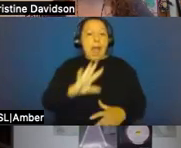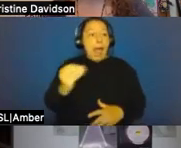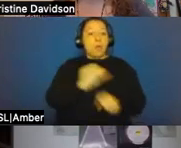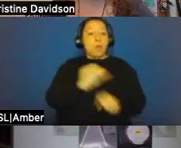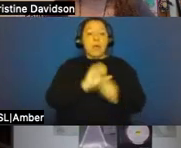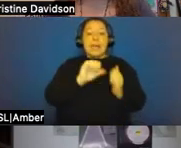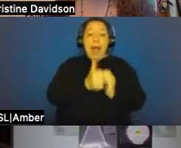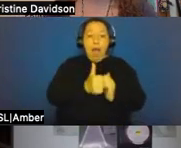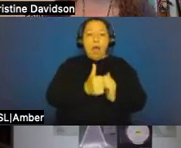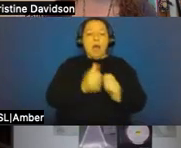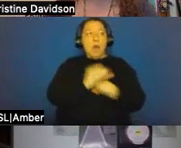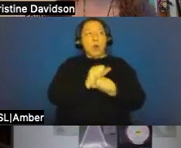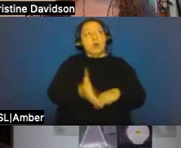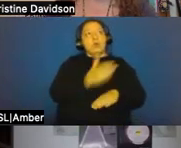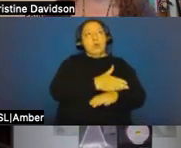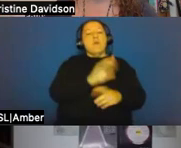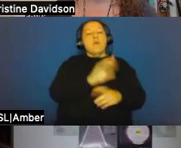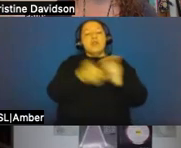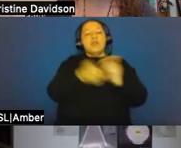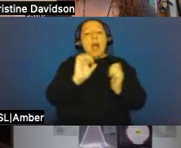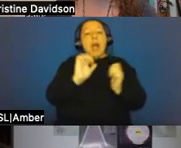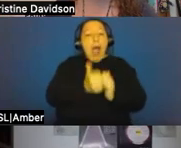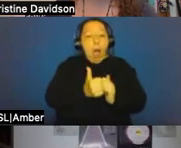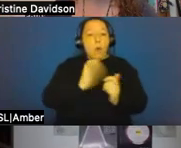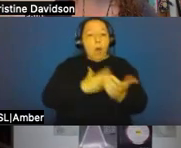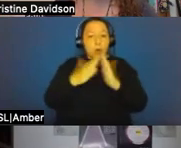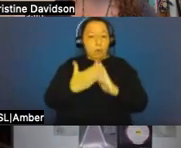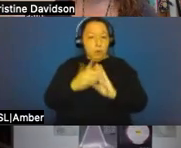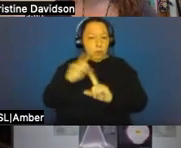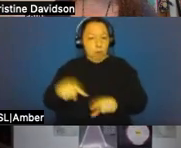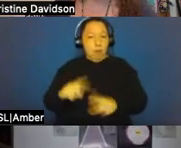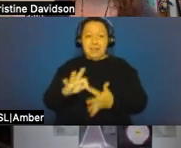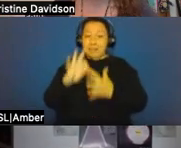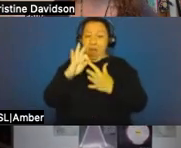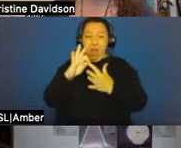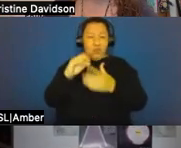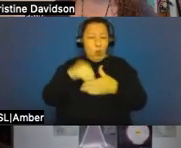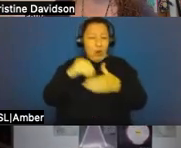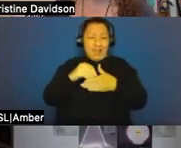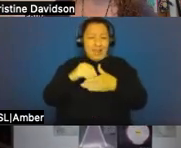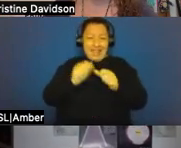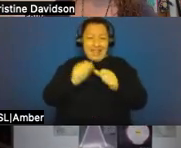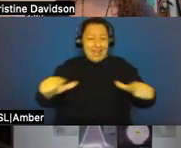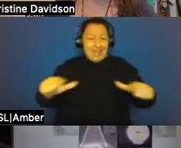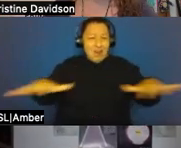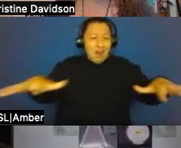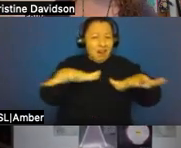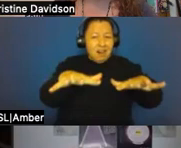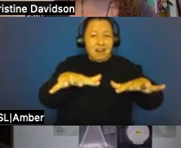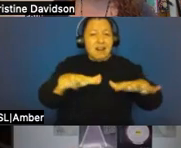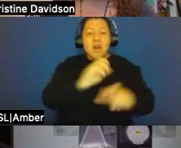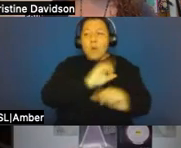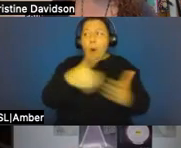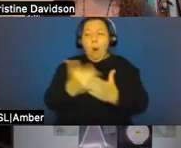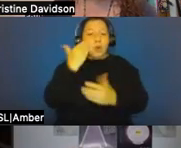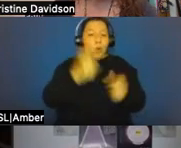responds, because we also know, especially in Indian country, everybody knows everybody, right? Half the time we're